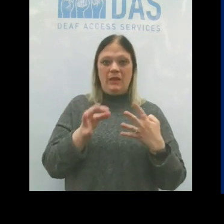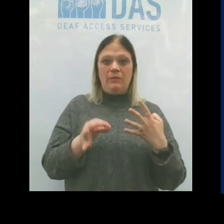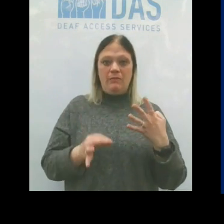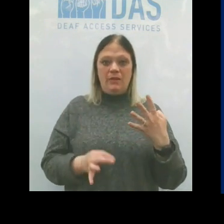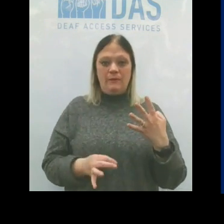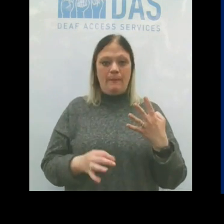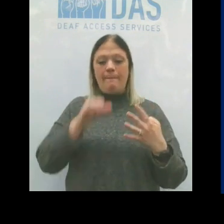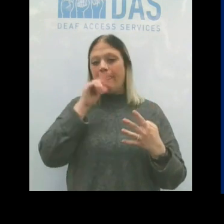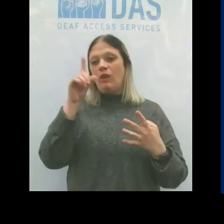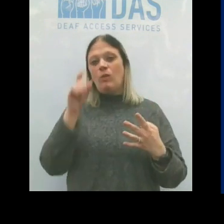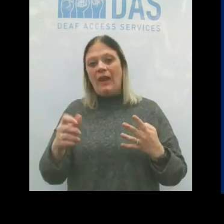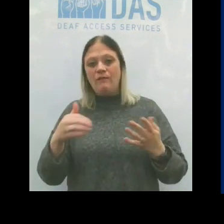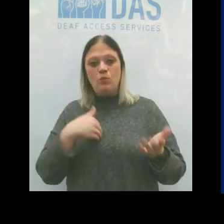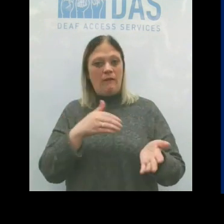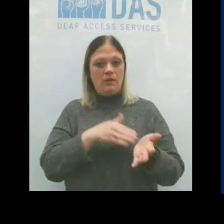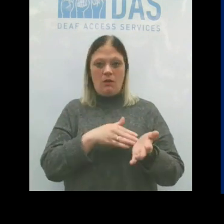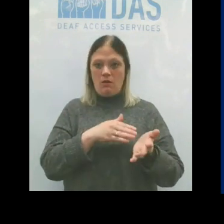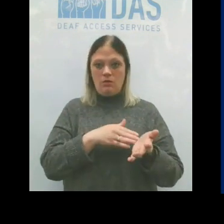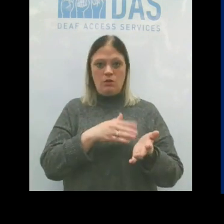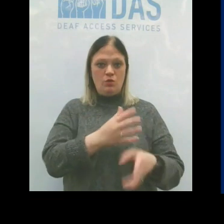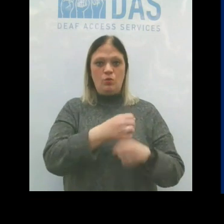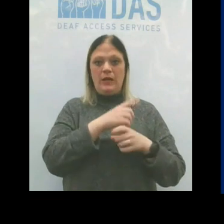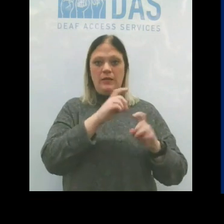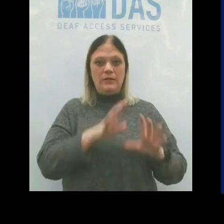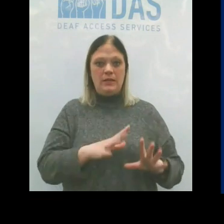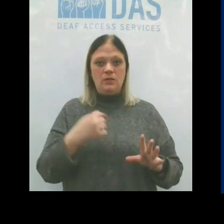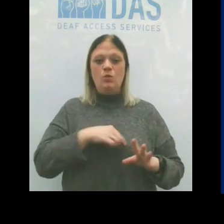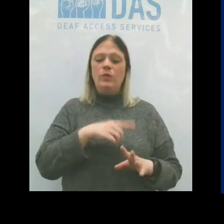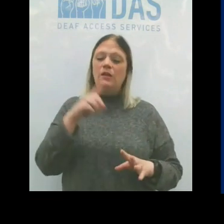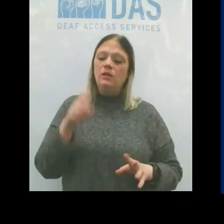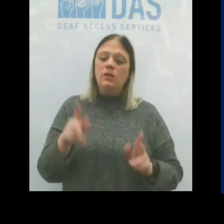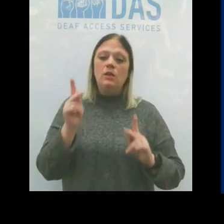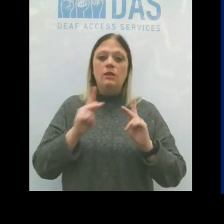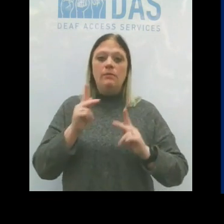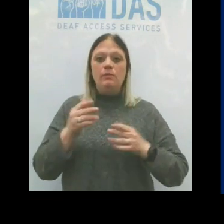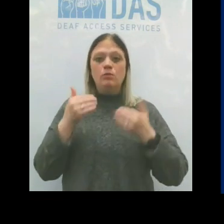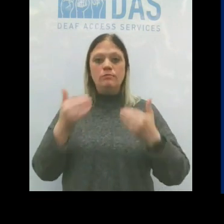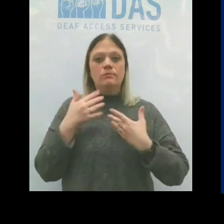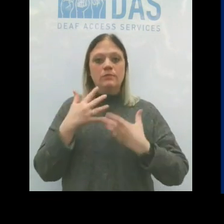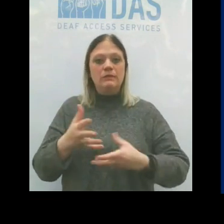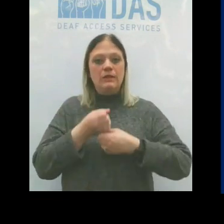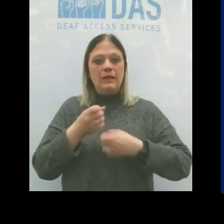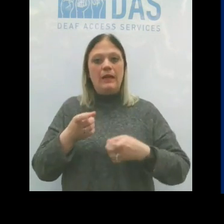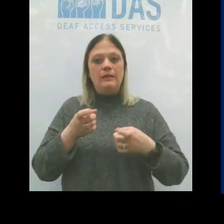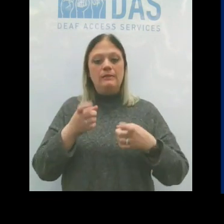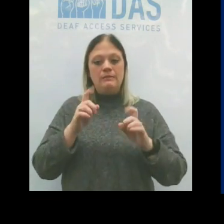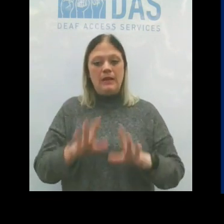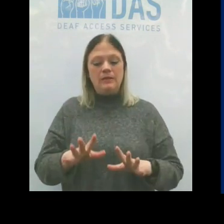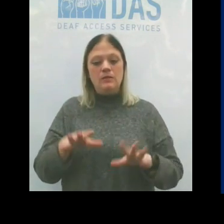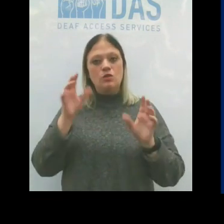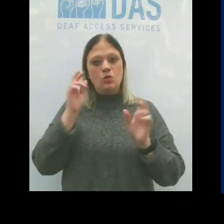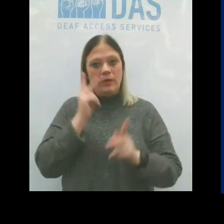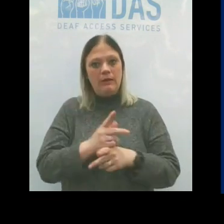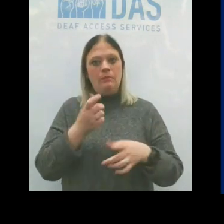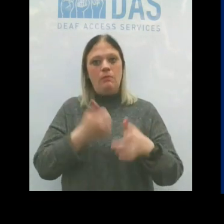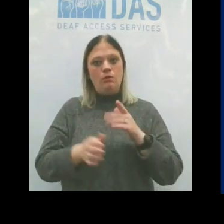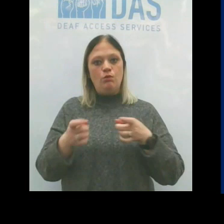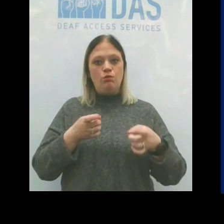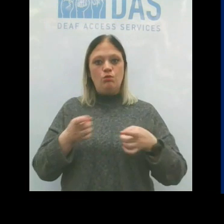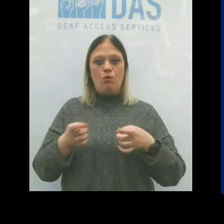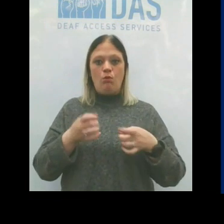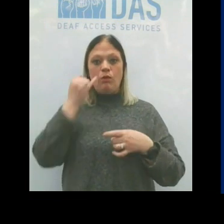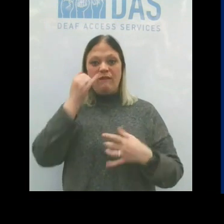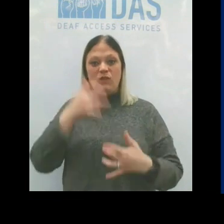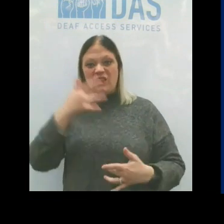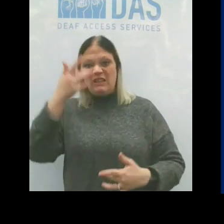You don't need to have a doctor to get tested. We need people to get tested so we can keep this under control. So if you're feeling sick, get